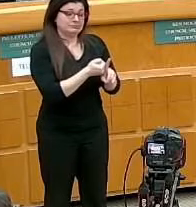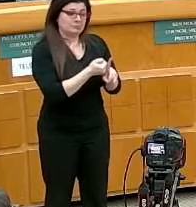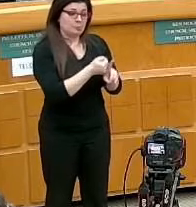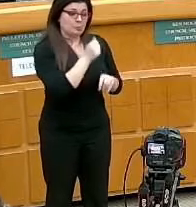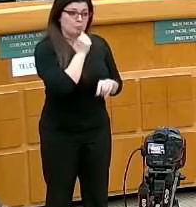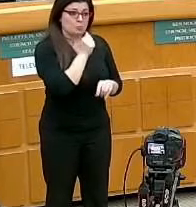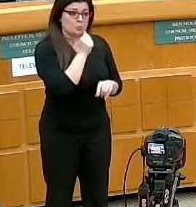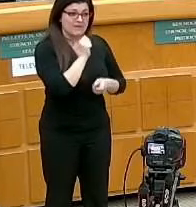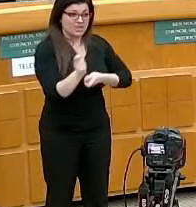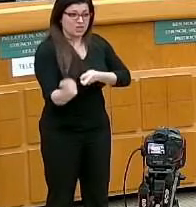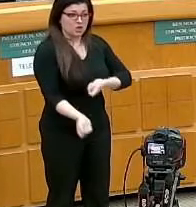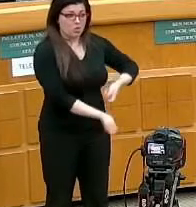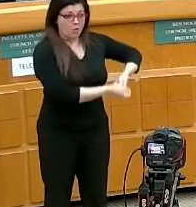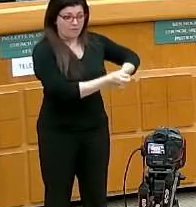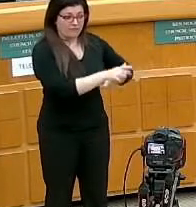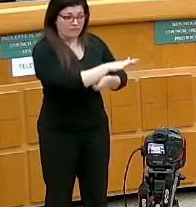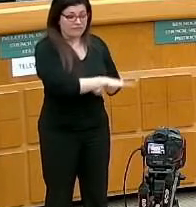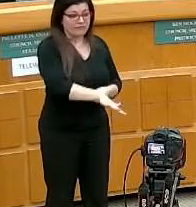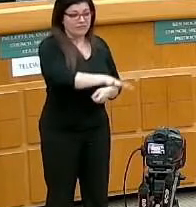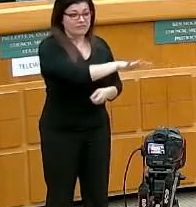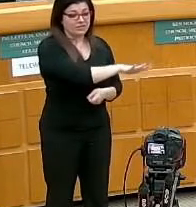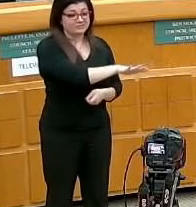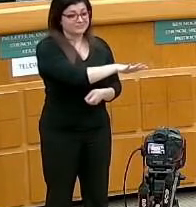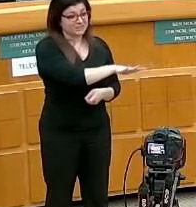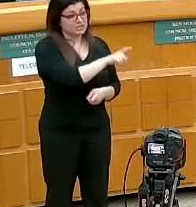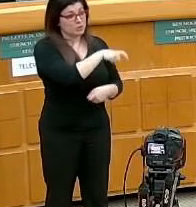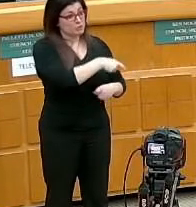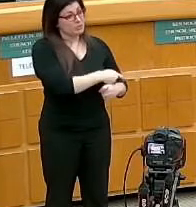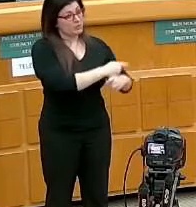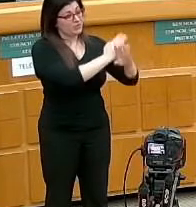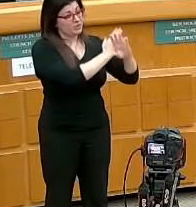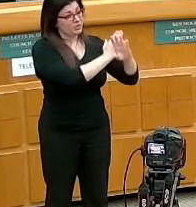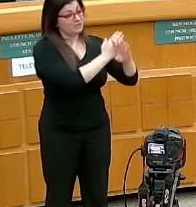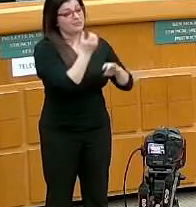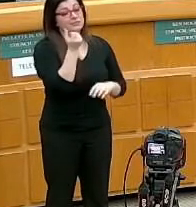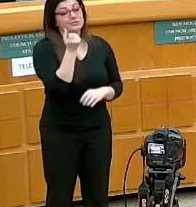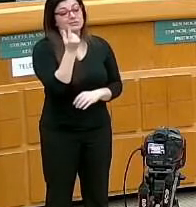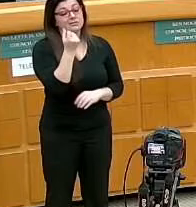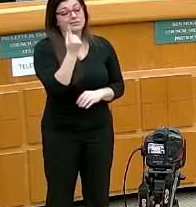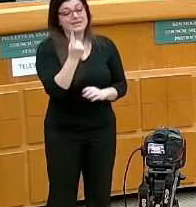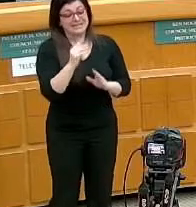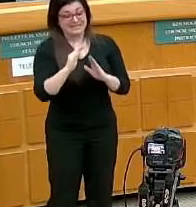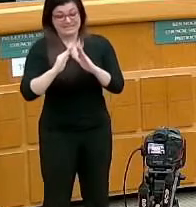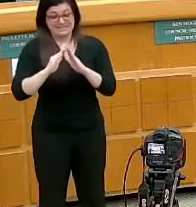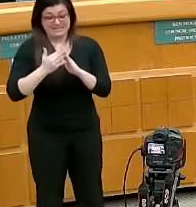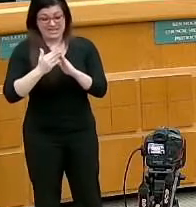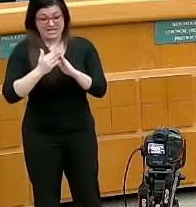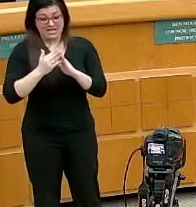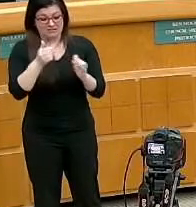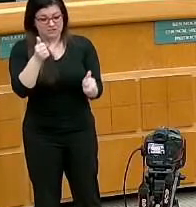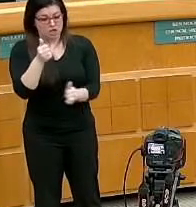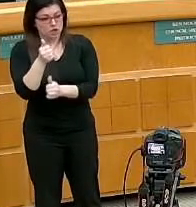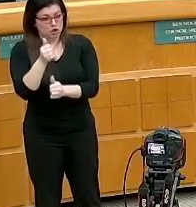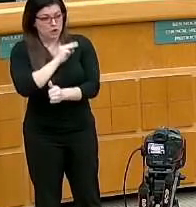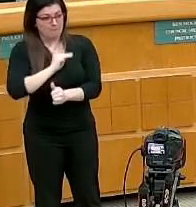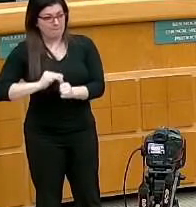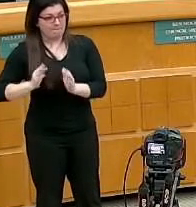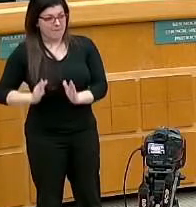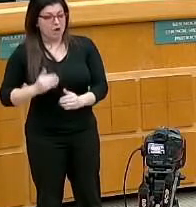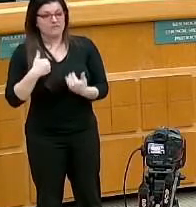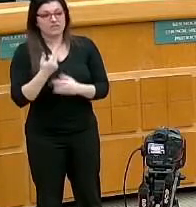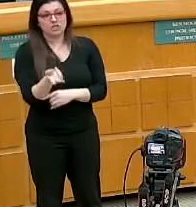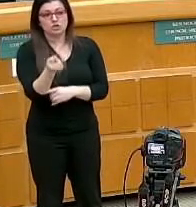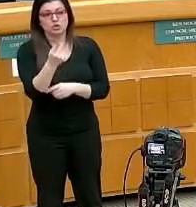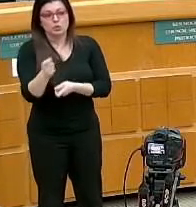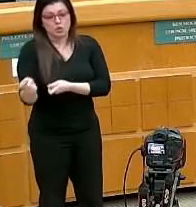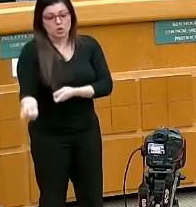that prohibits golfing. The city, under Mayor McComb, the city has 2 courses that are managed by